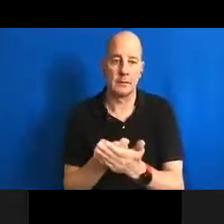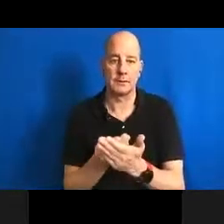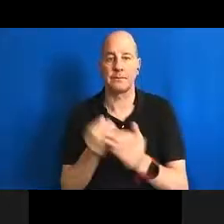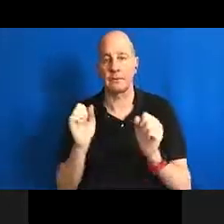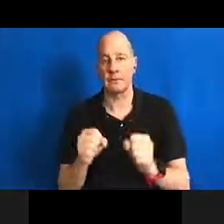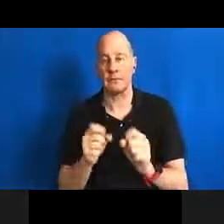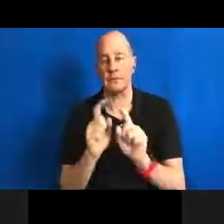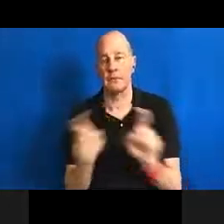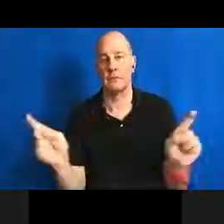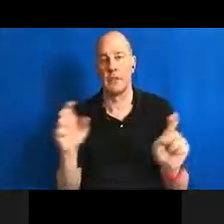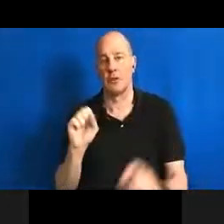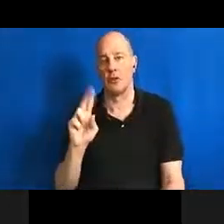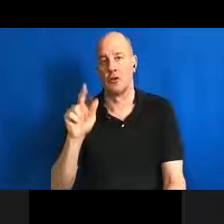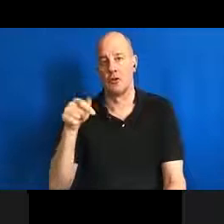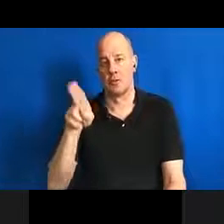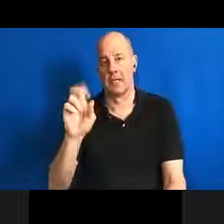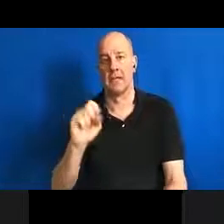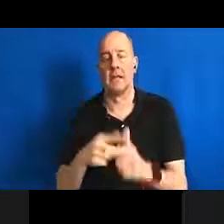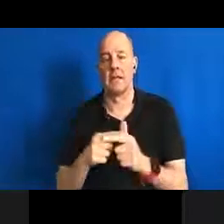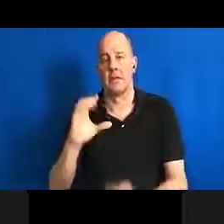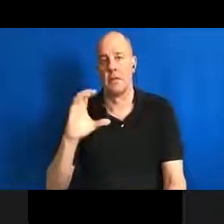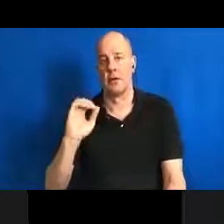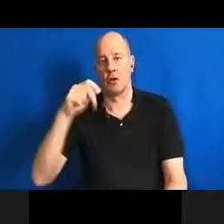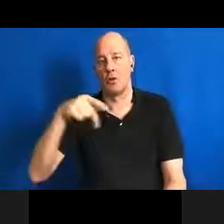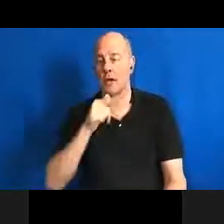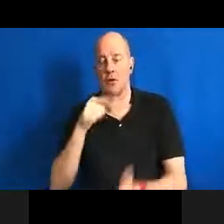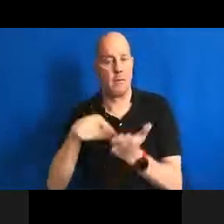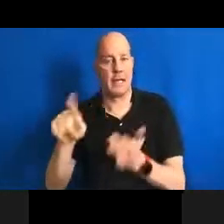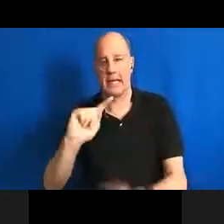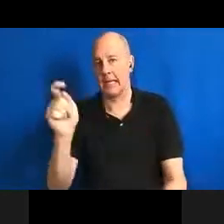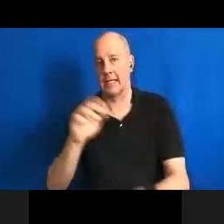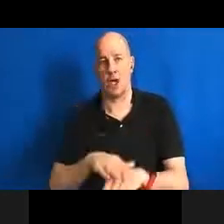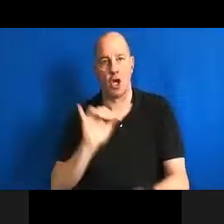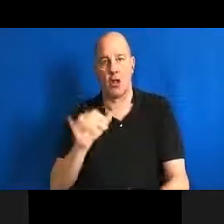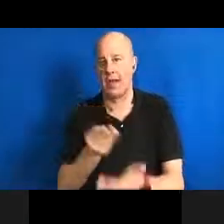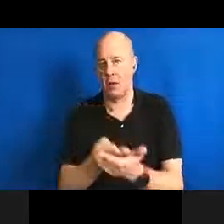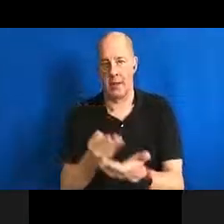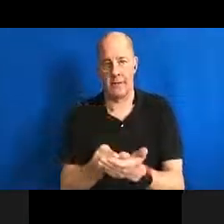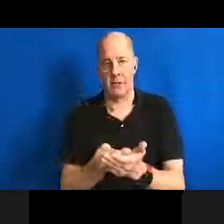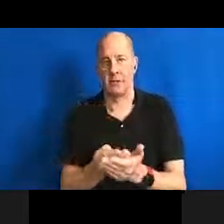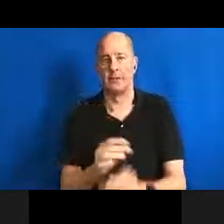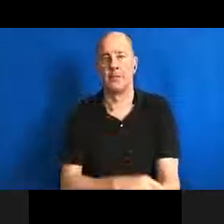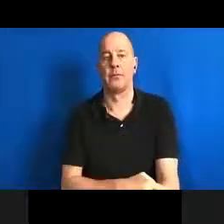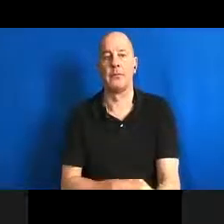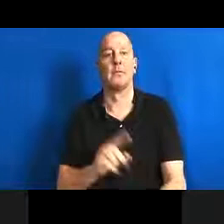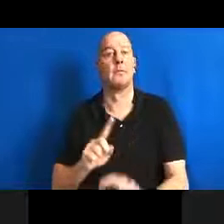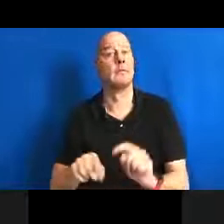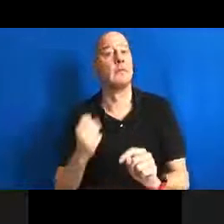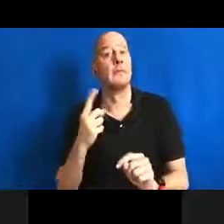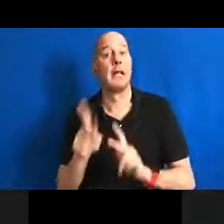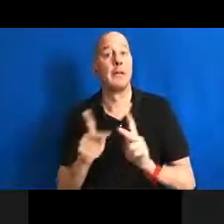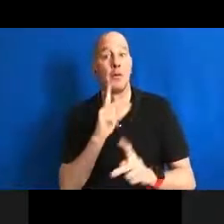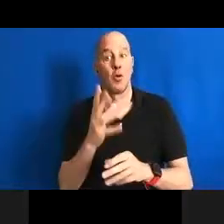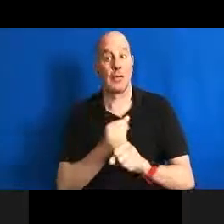that surplus, the co-op won't pay taxes on that revenue that's been distributed, but the folks who are receiving the money will